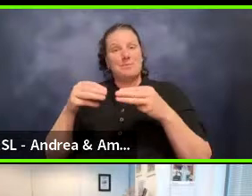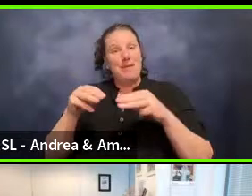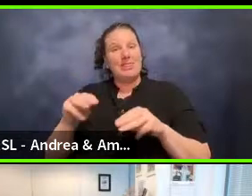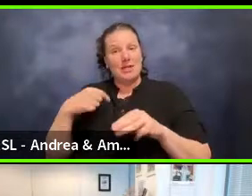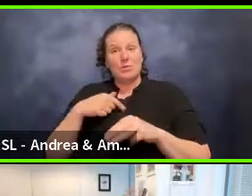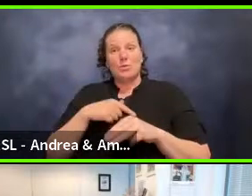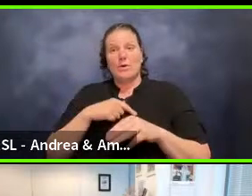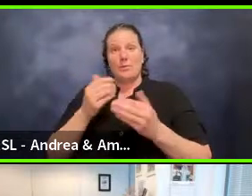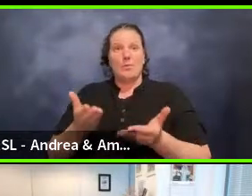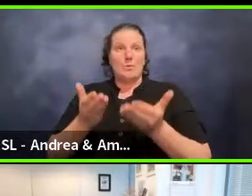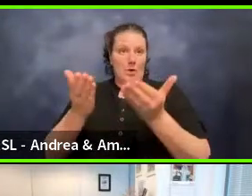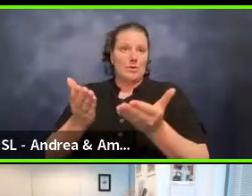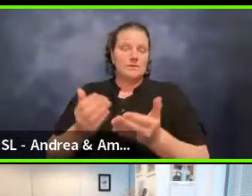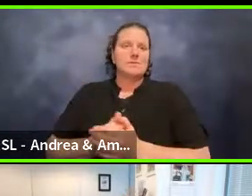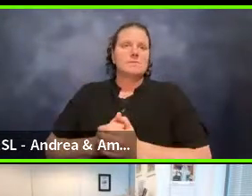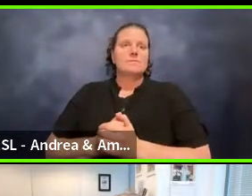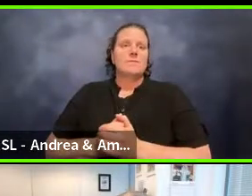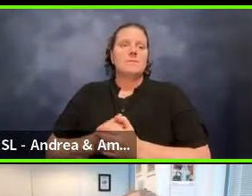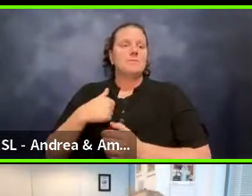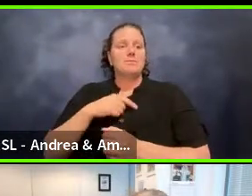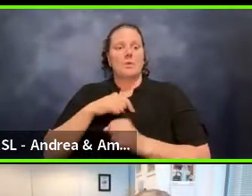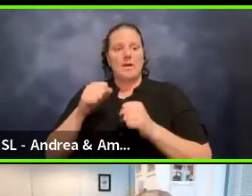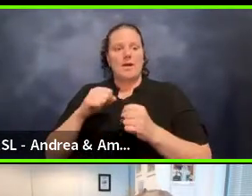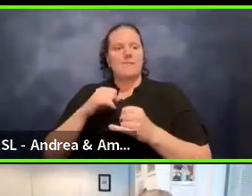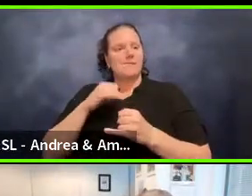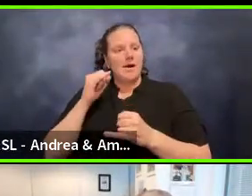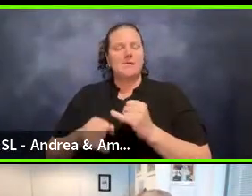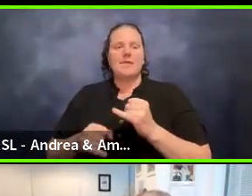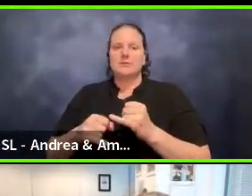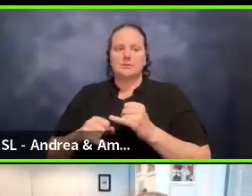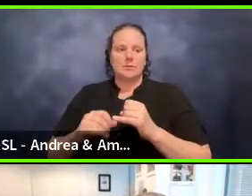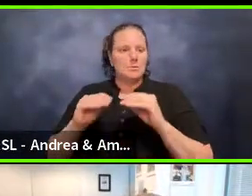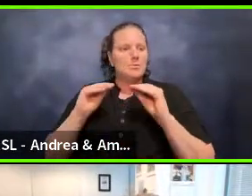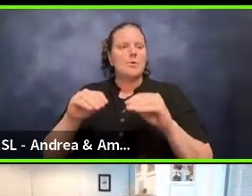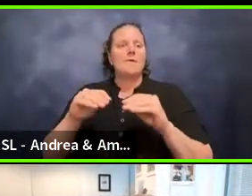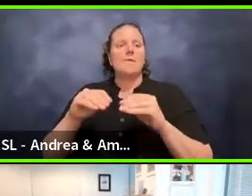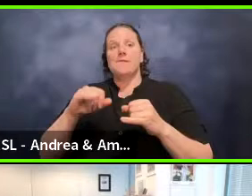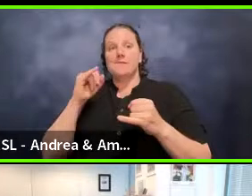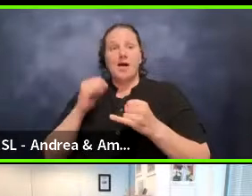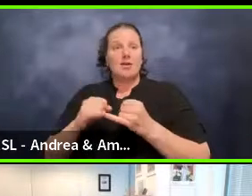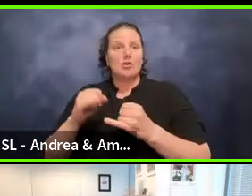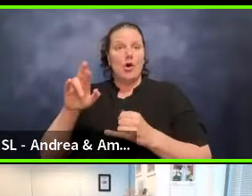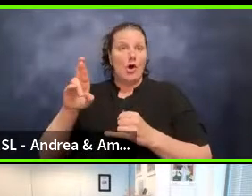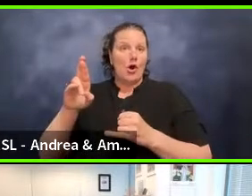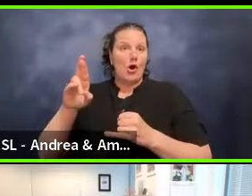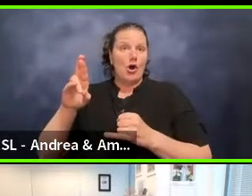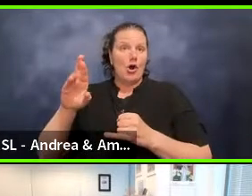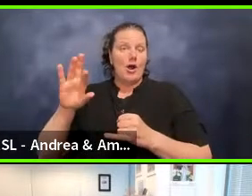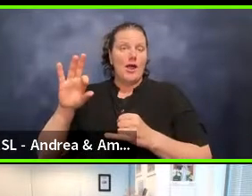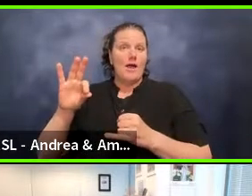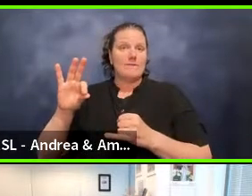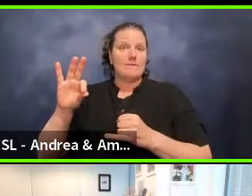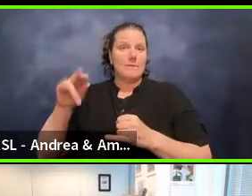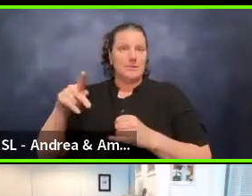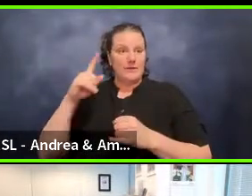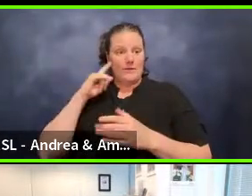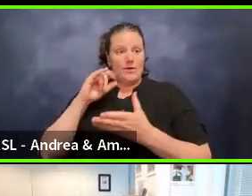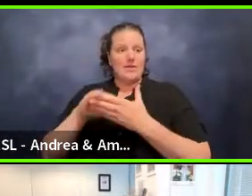proposing, so we can finalize and put a final RFP on the street out for the